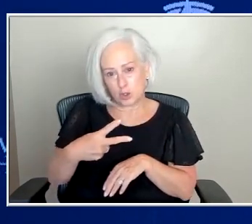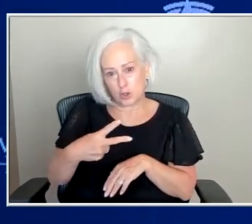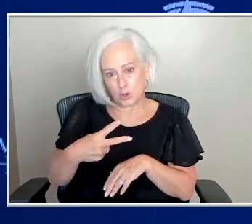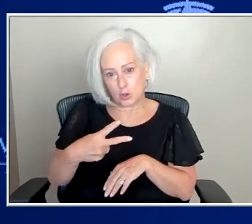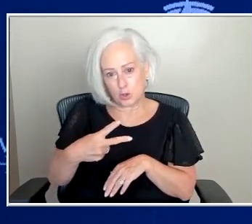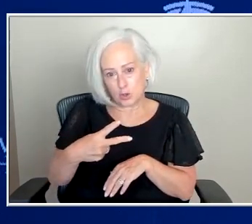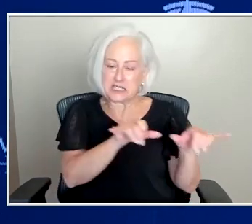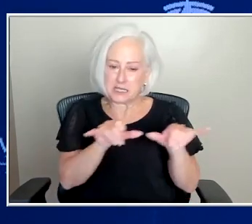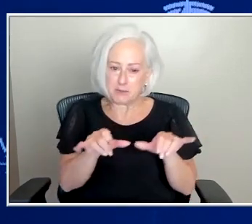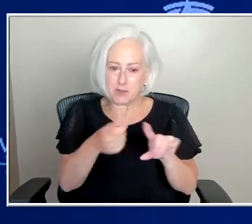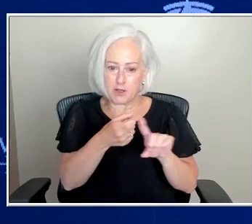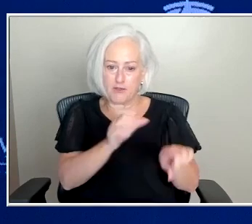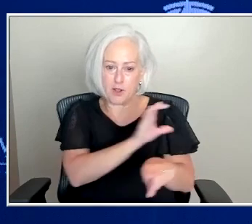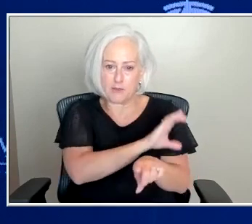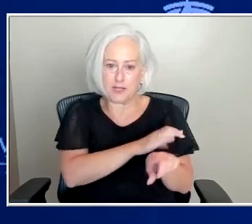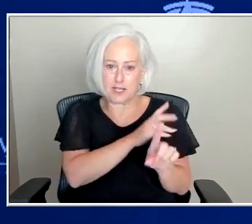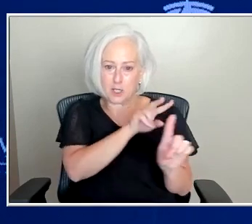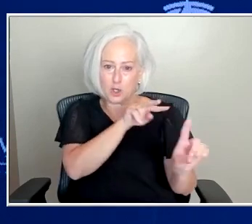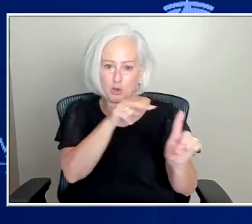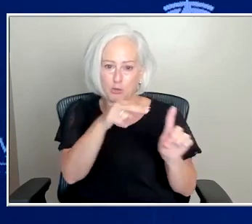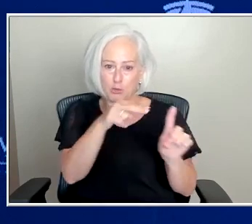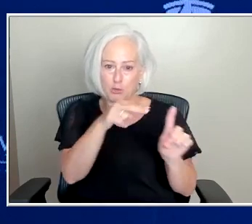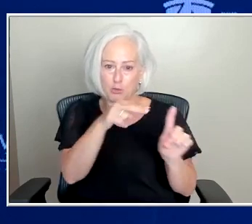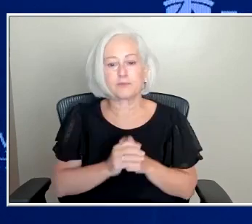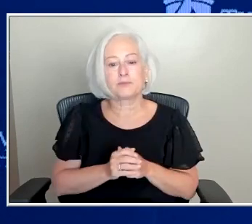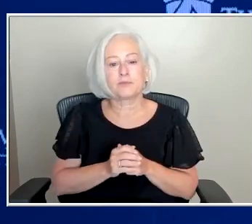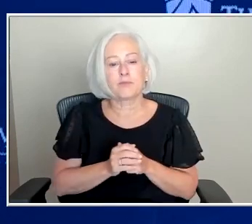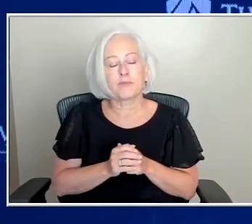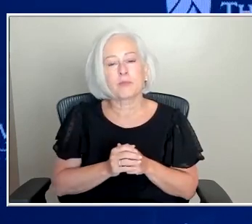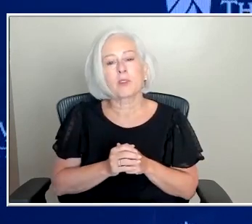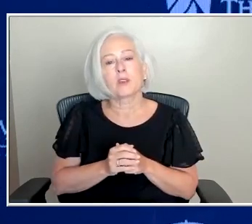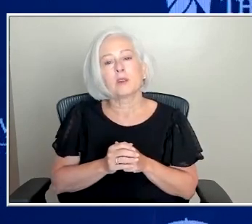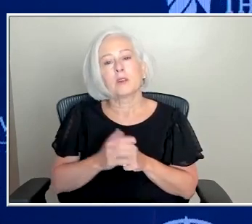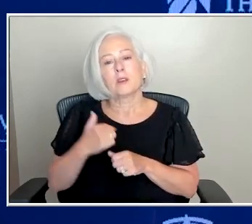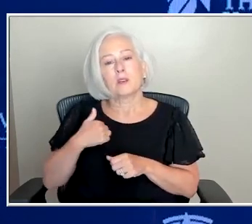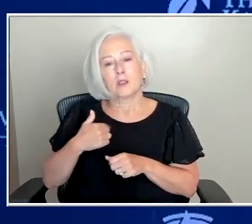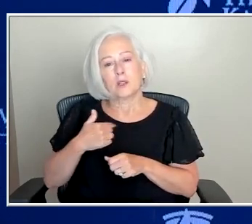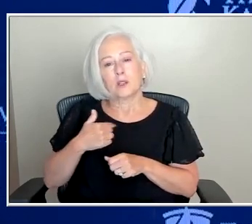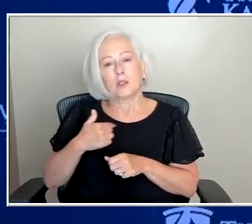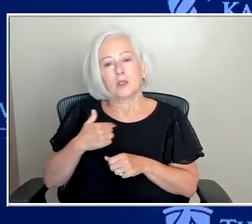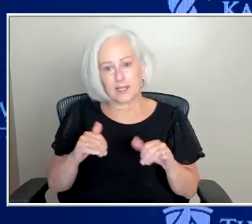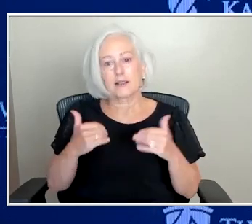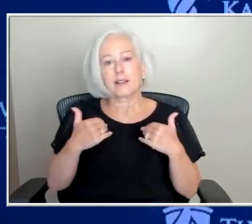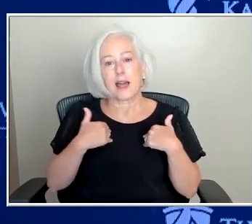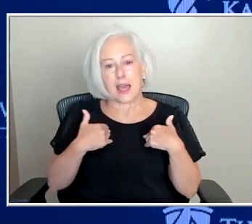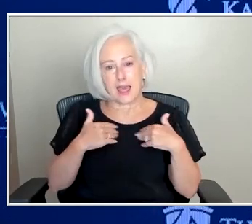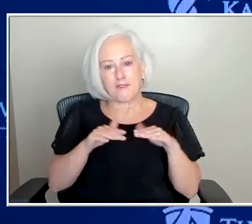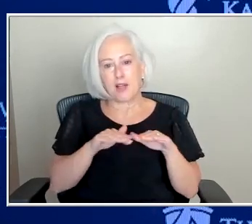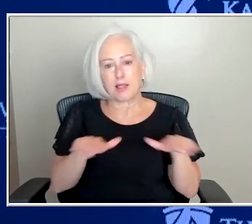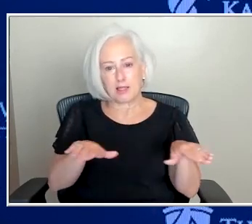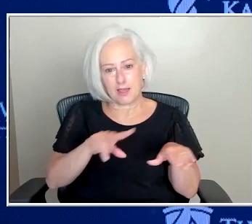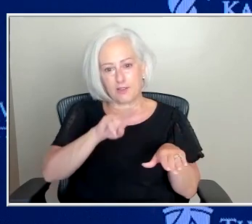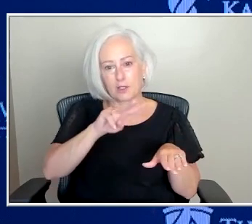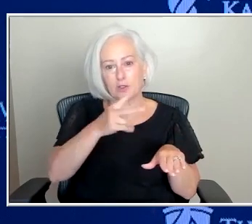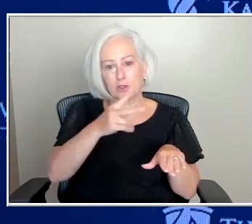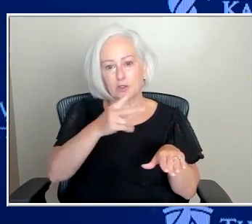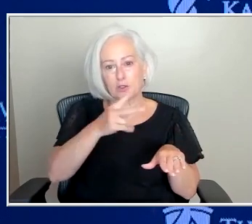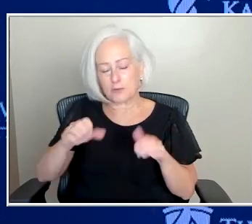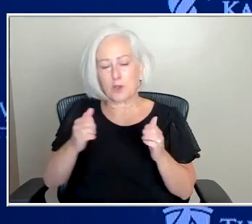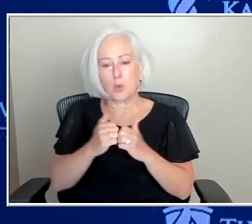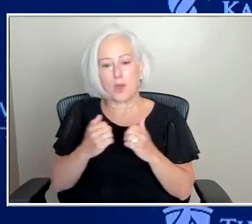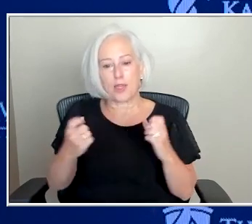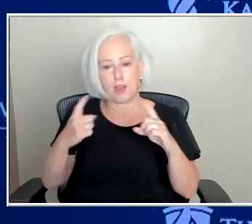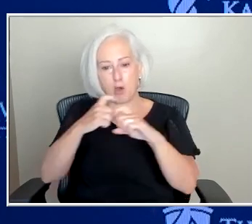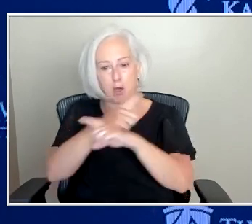clinical care perspective. We do still get some patients in transfer from Level 2 centers for more complicated injuries. But the Level